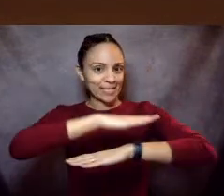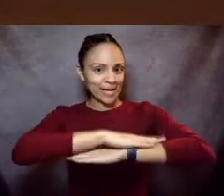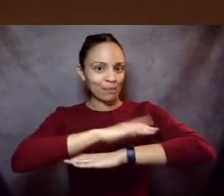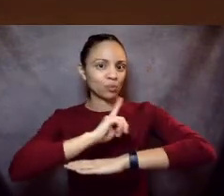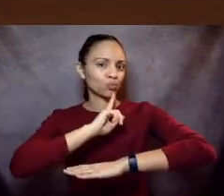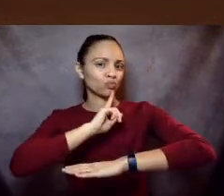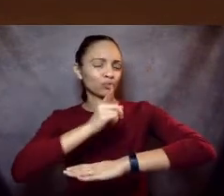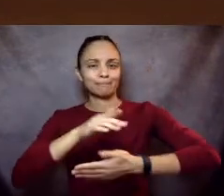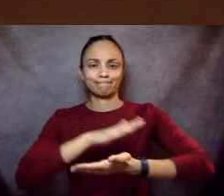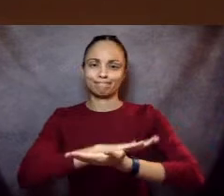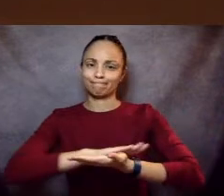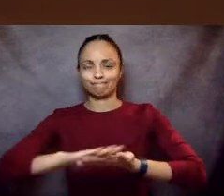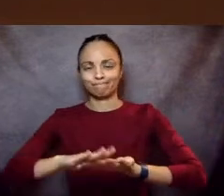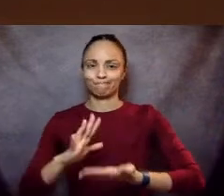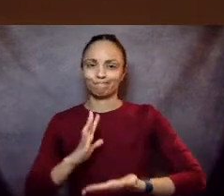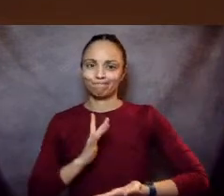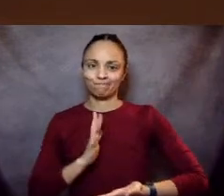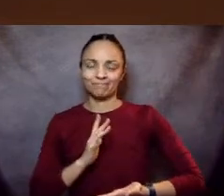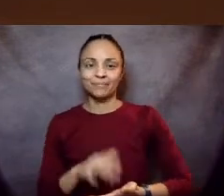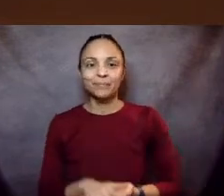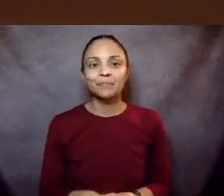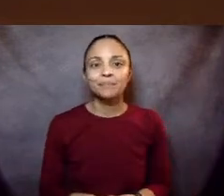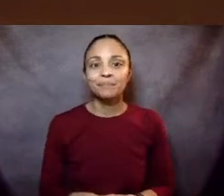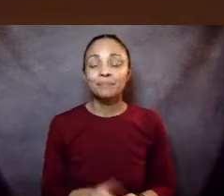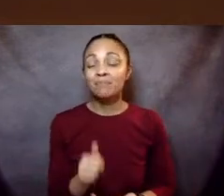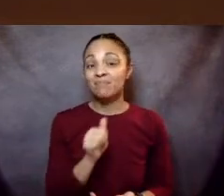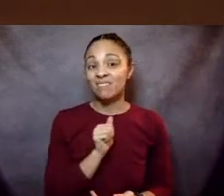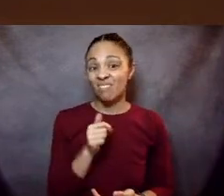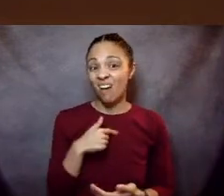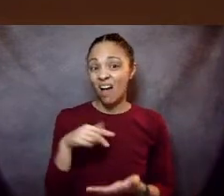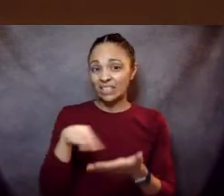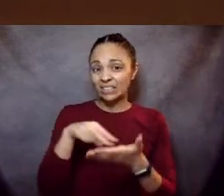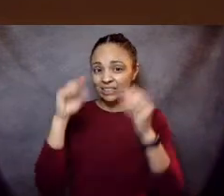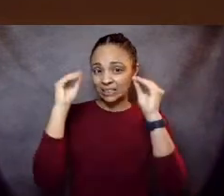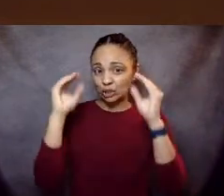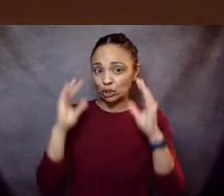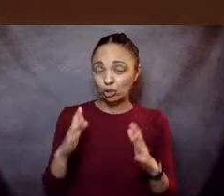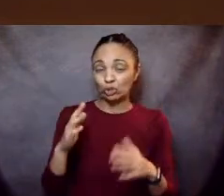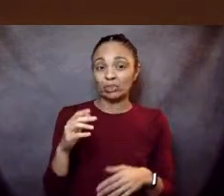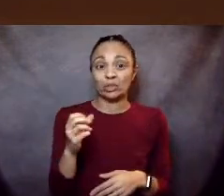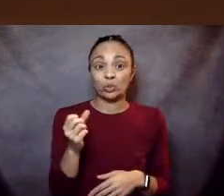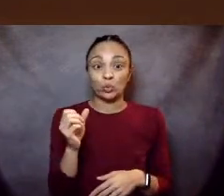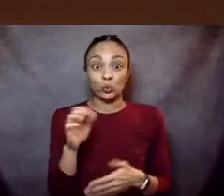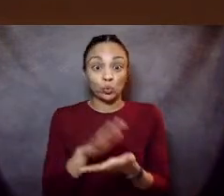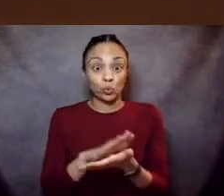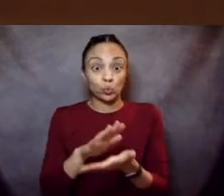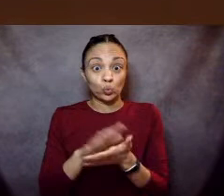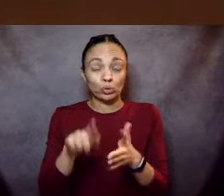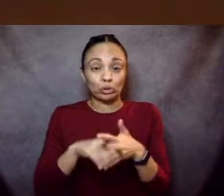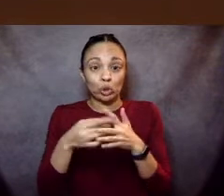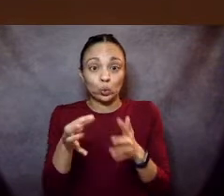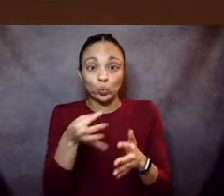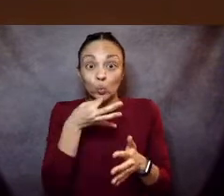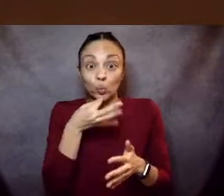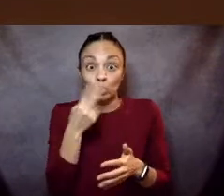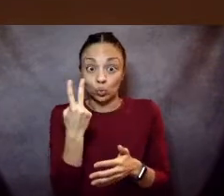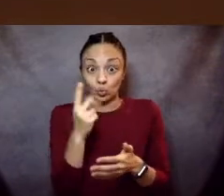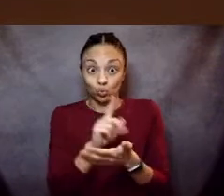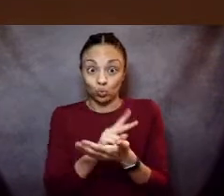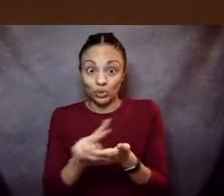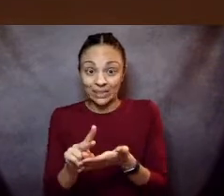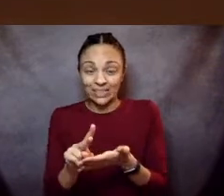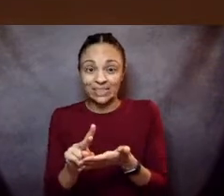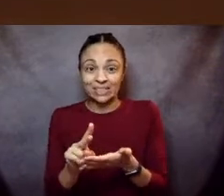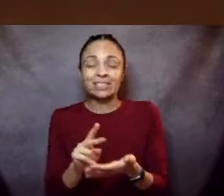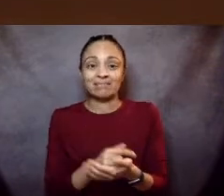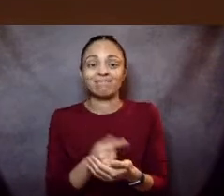dance teacher, I have to study and do research, and school starts in 2 weeks. So I'm working on my courses